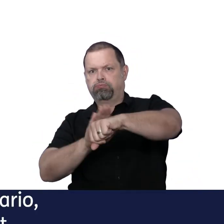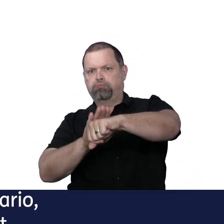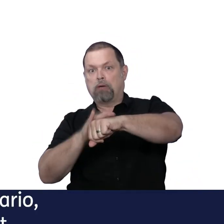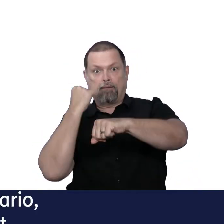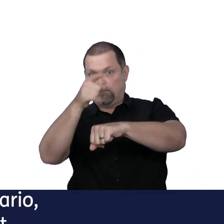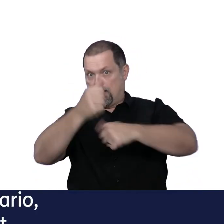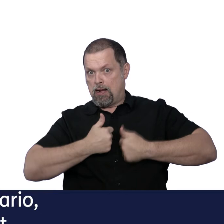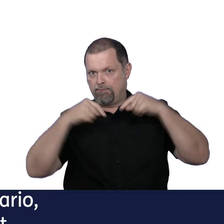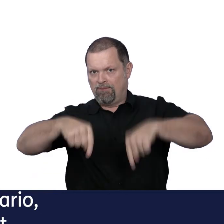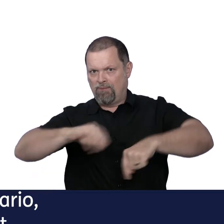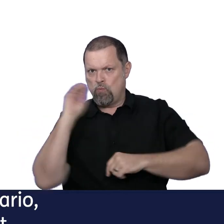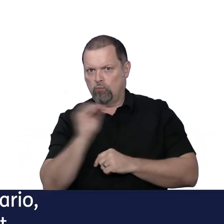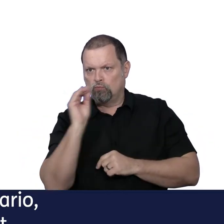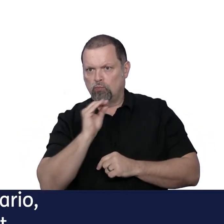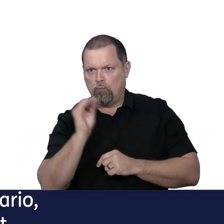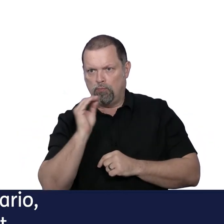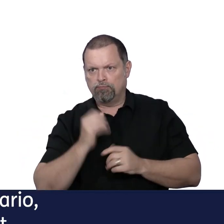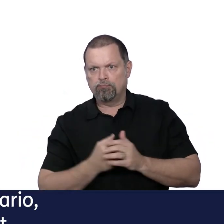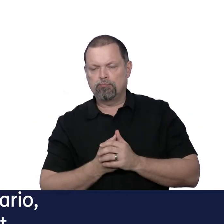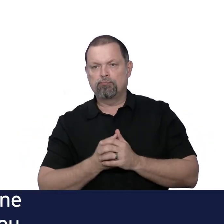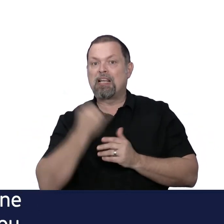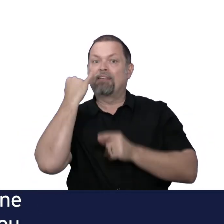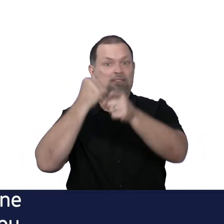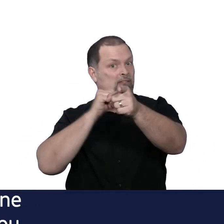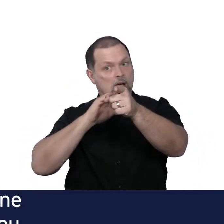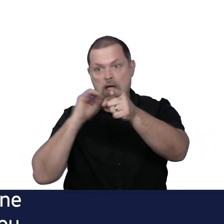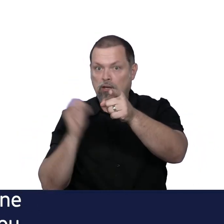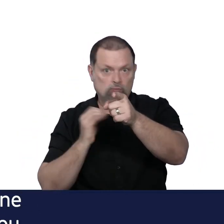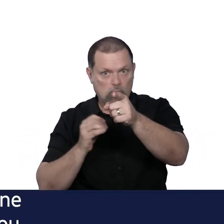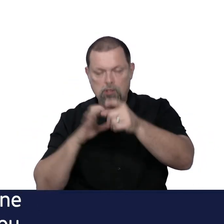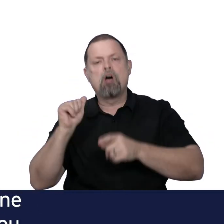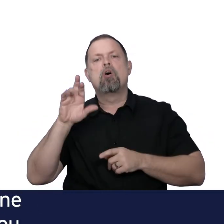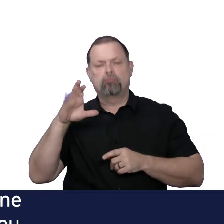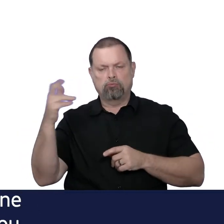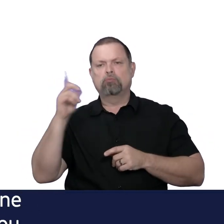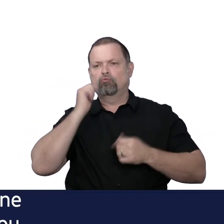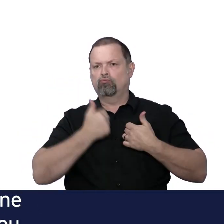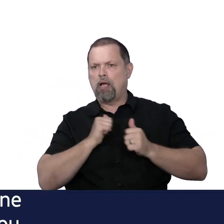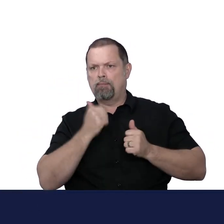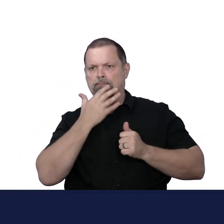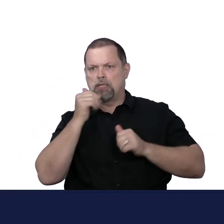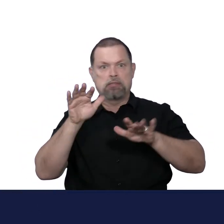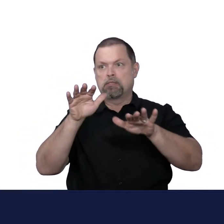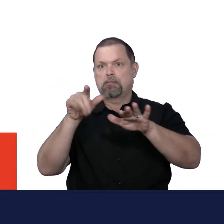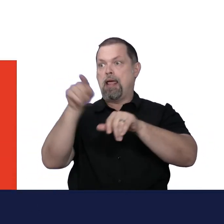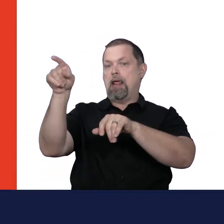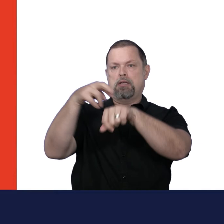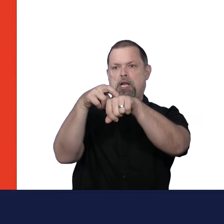you do not live in Ontario, Arch will do its best to refer you to someone in your area to help you.